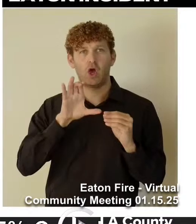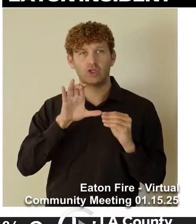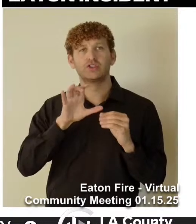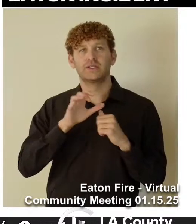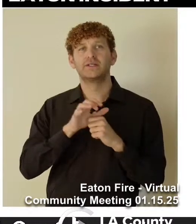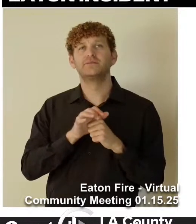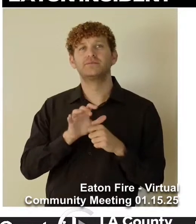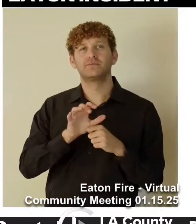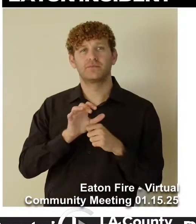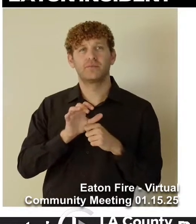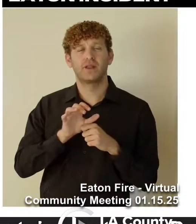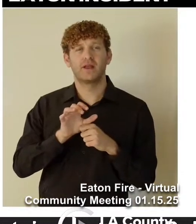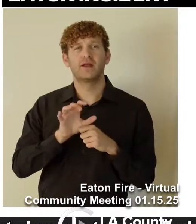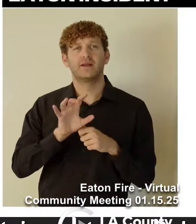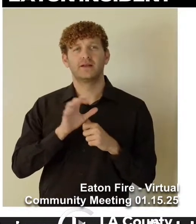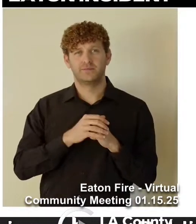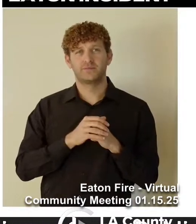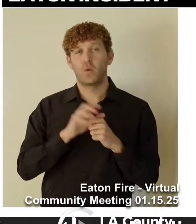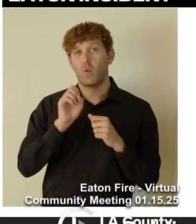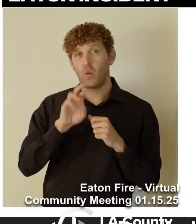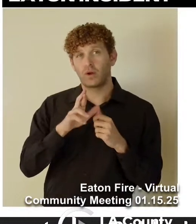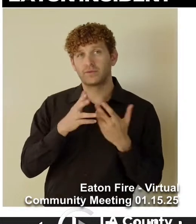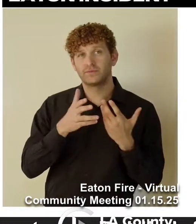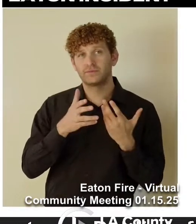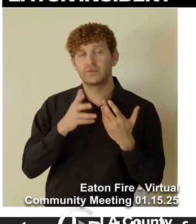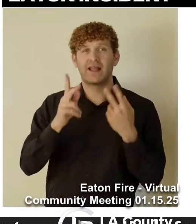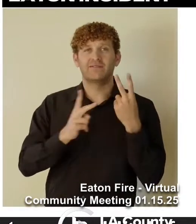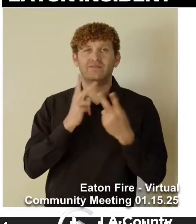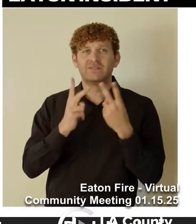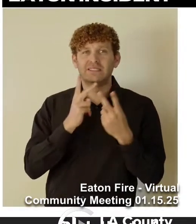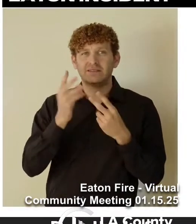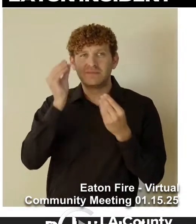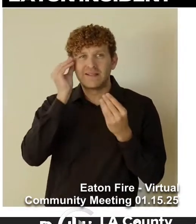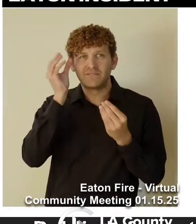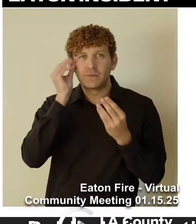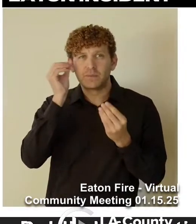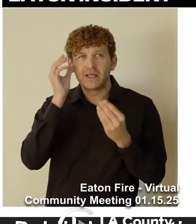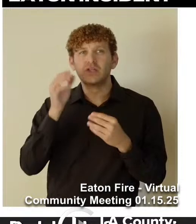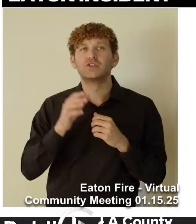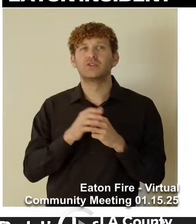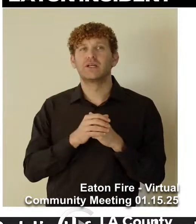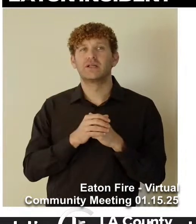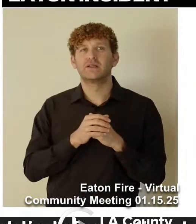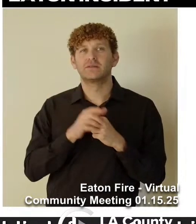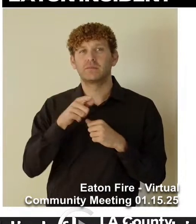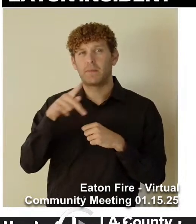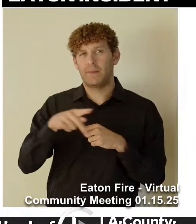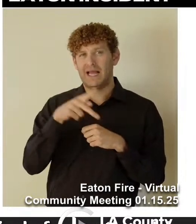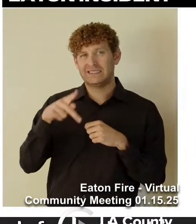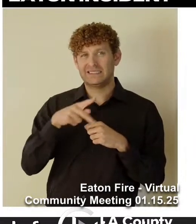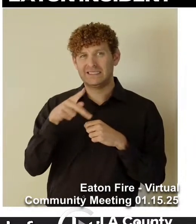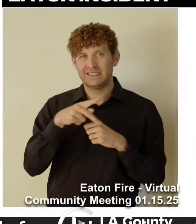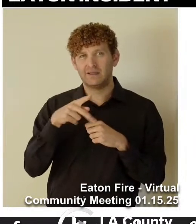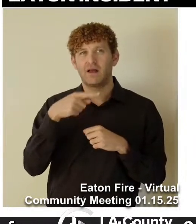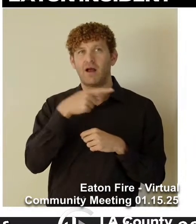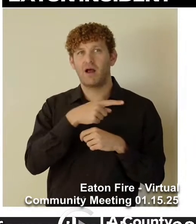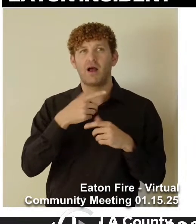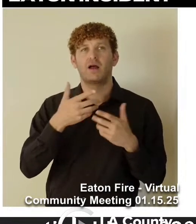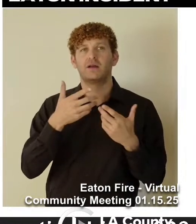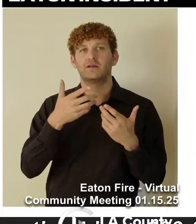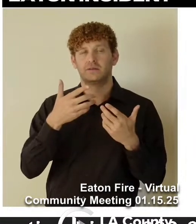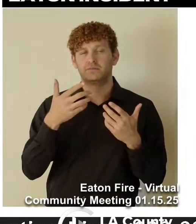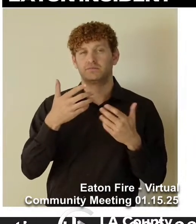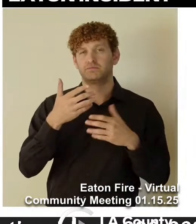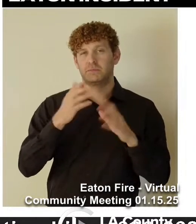1-800-427-2200. Or you can visit our informational booth located at Pasadena City College. For Spanish-speaking customers, si